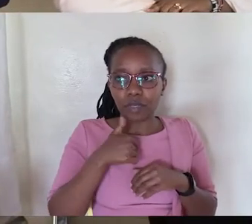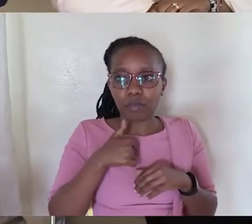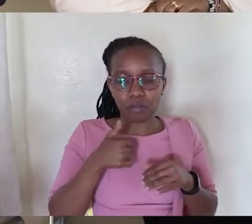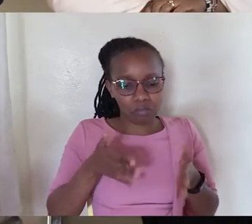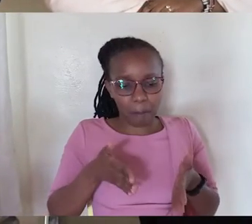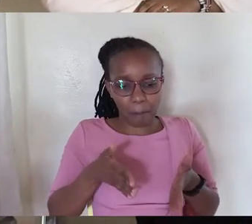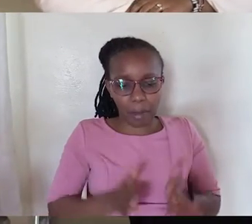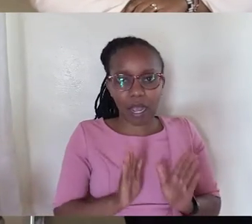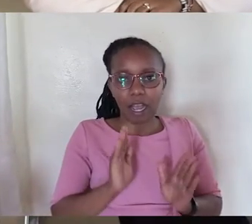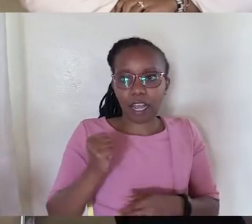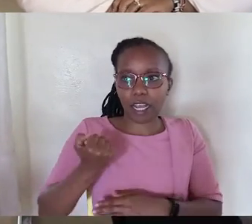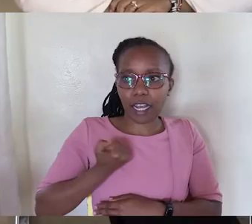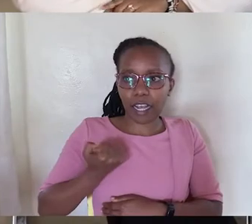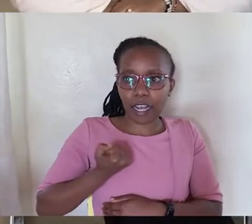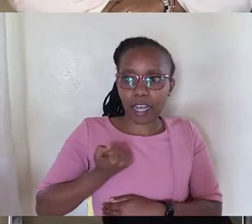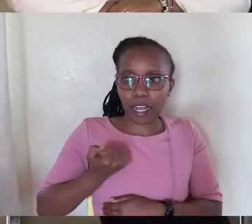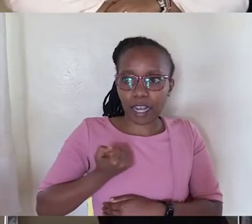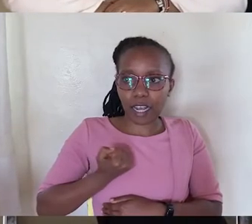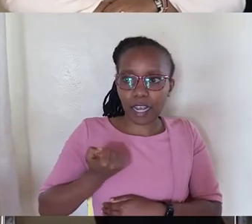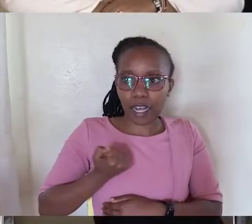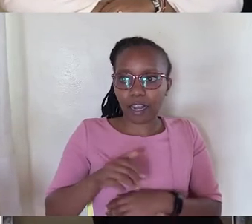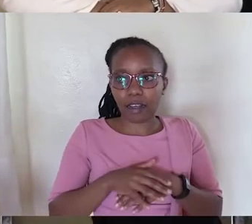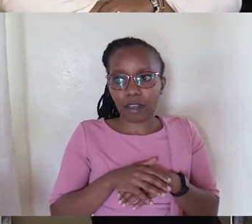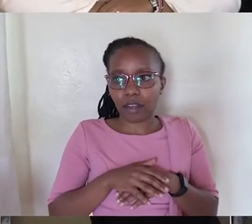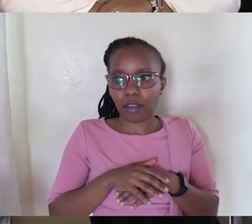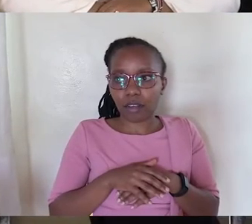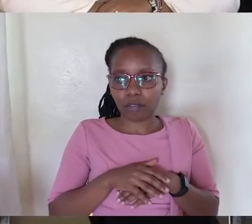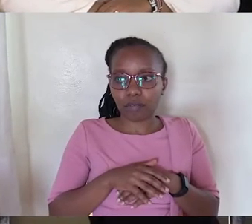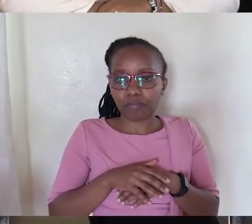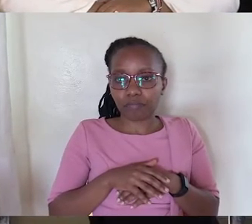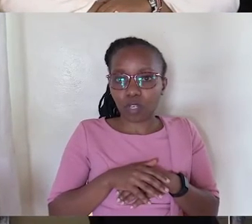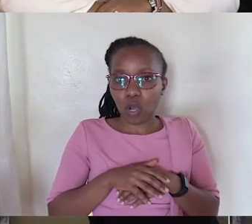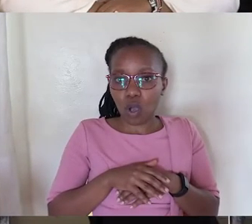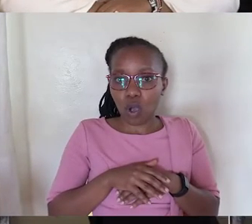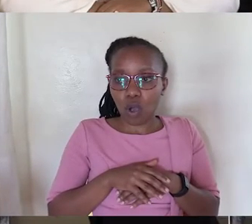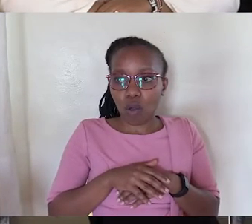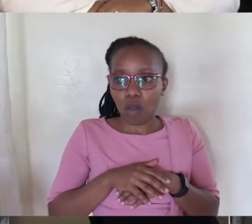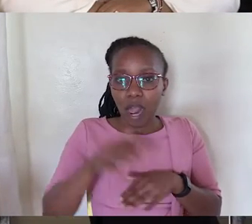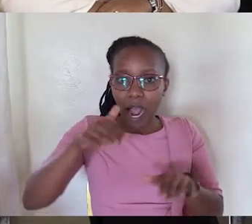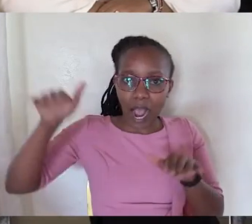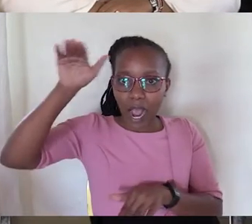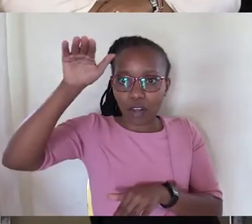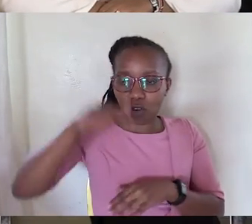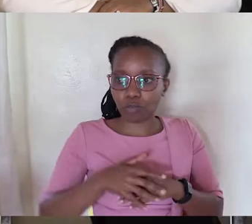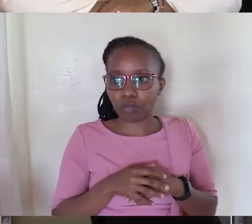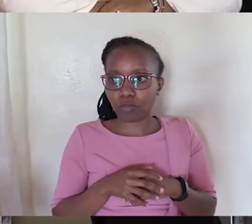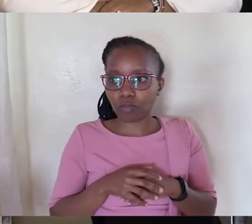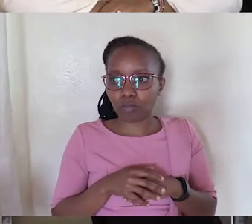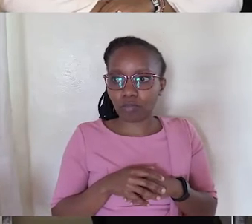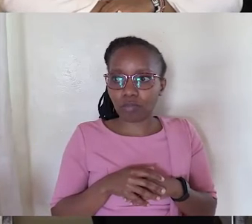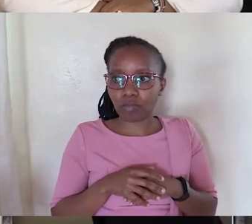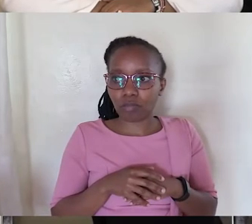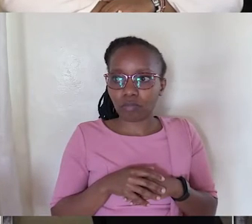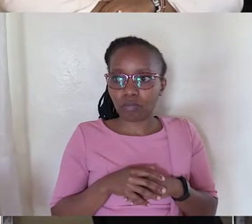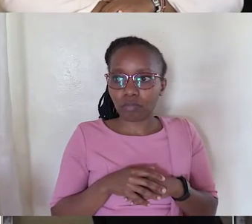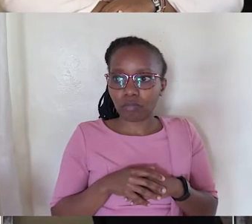girl. That baby girl today is going to be a teen this year. And while I appreciate Soila's story so, so much, I want to also add my